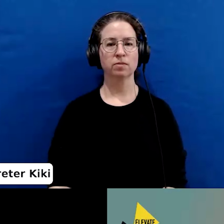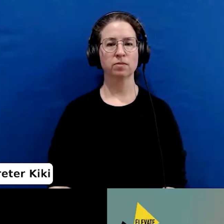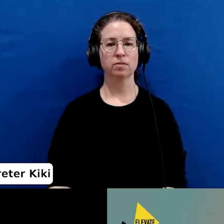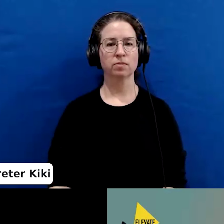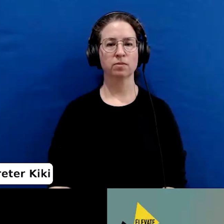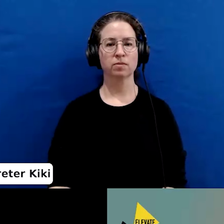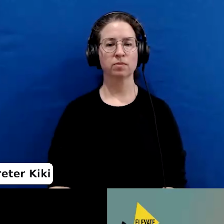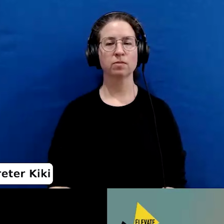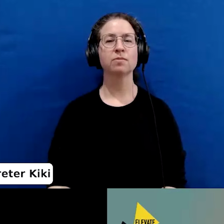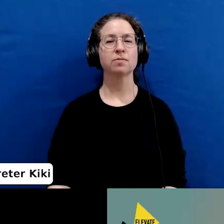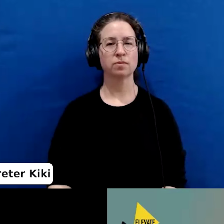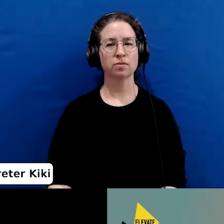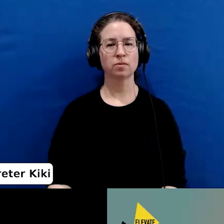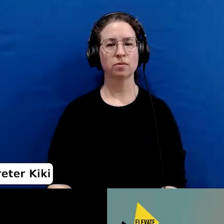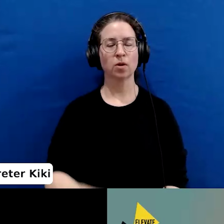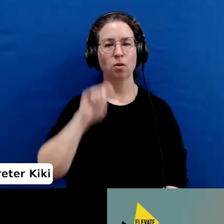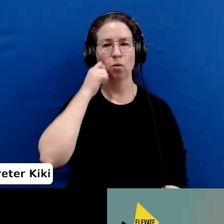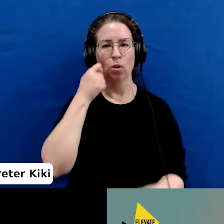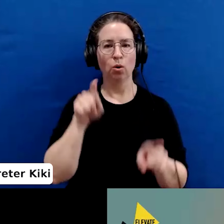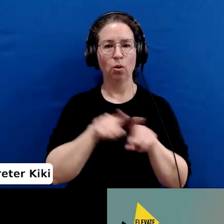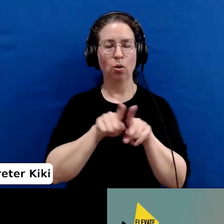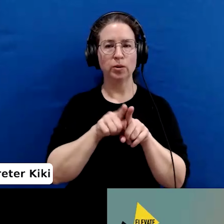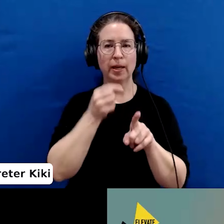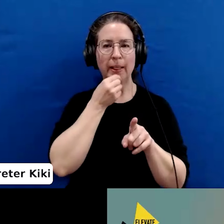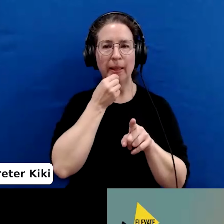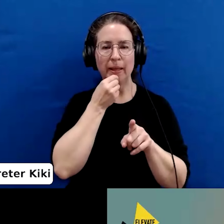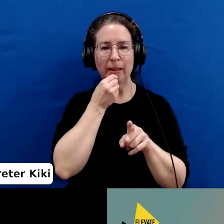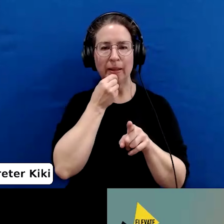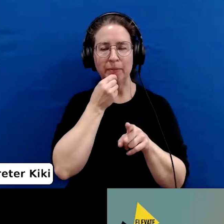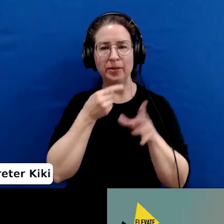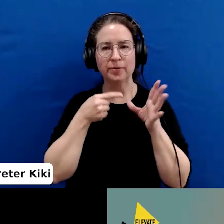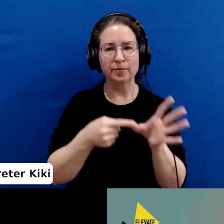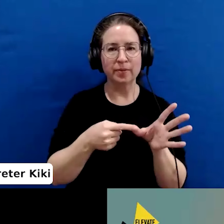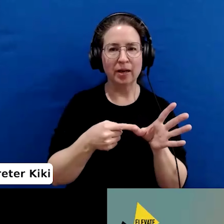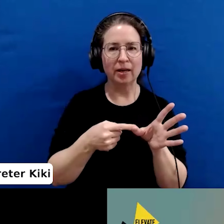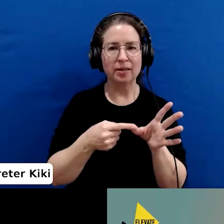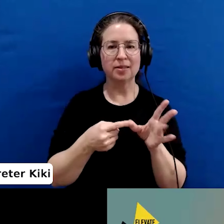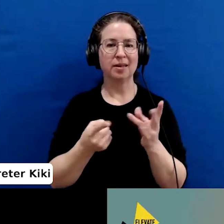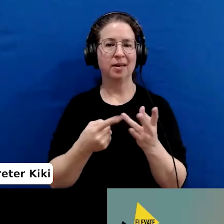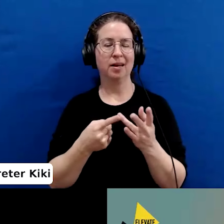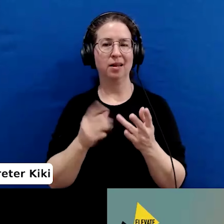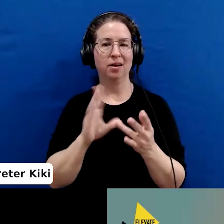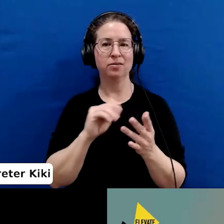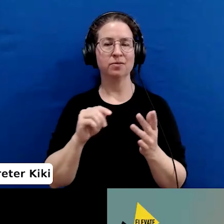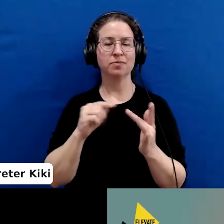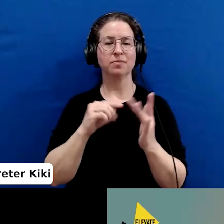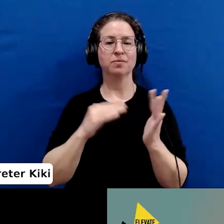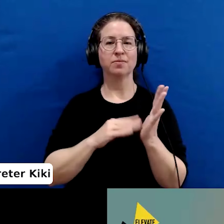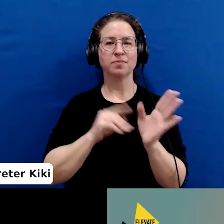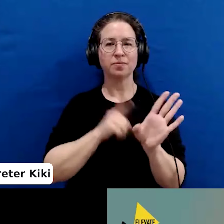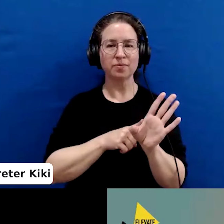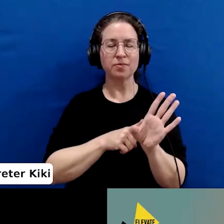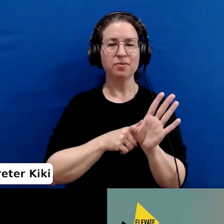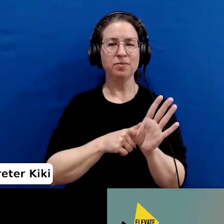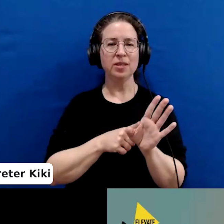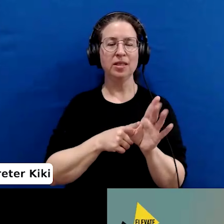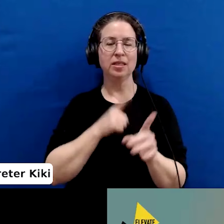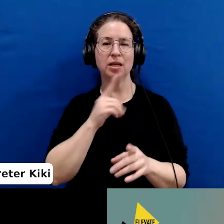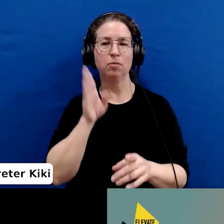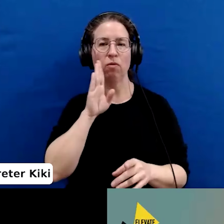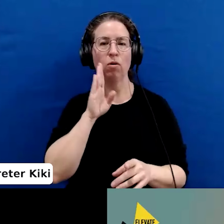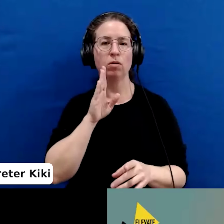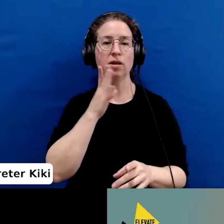I'll also jump on a little bit as well to some of the ones Izzy was talking about with kind of changing majors and things like that. Totally fine